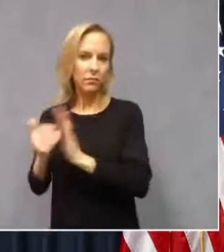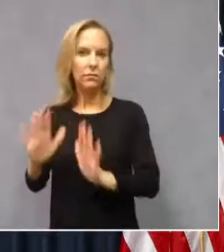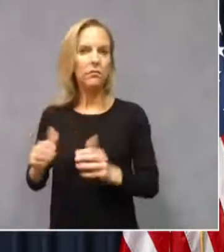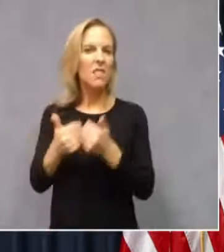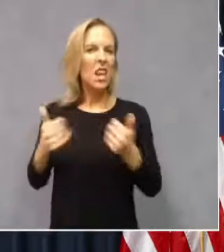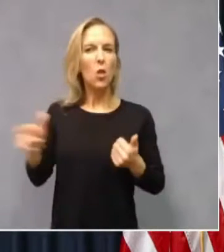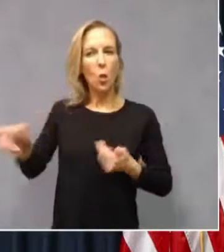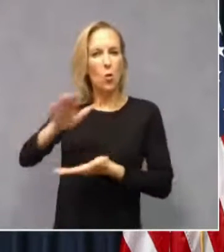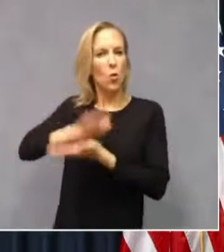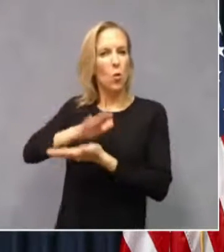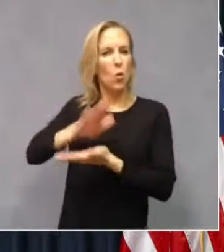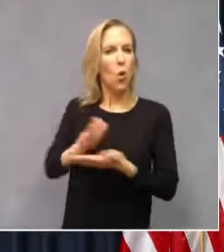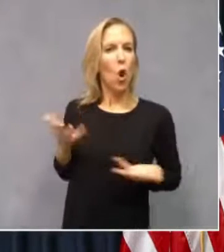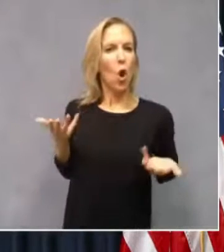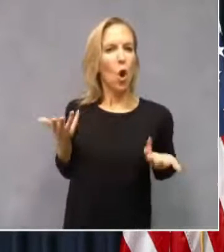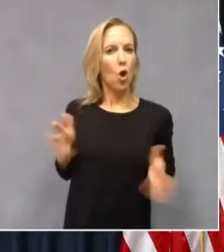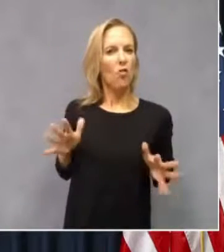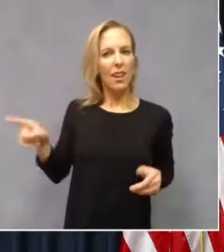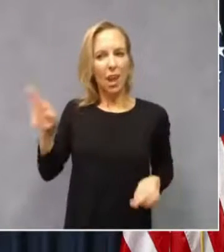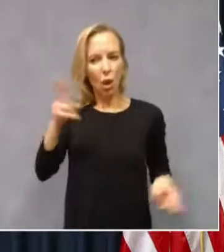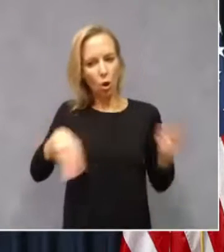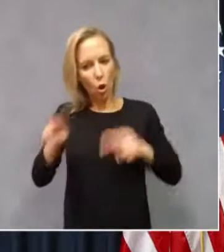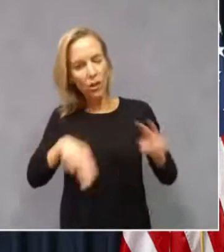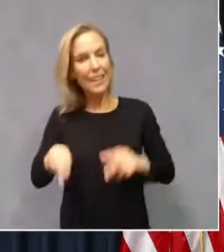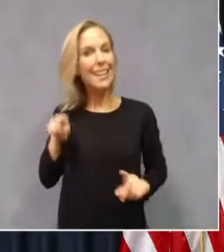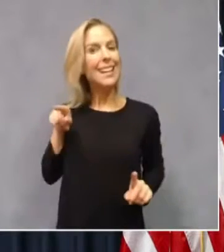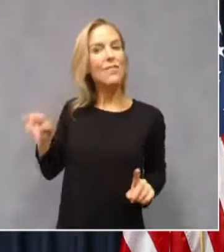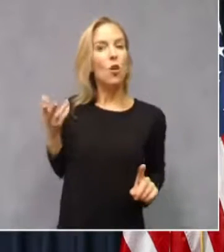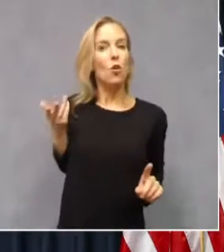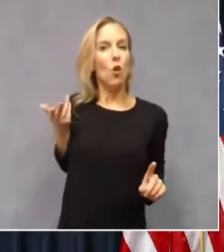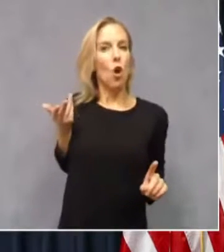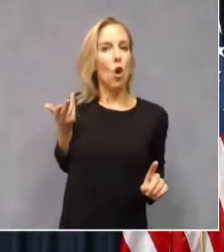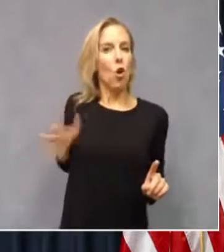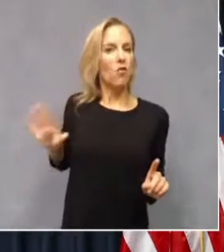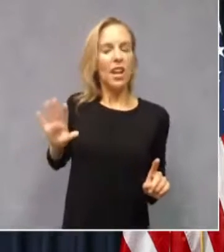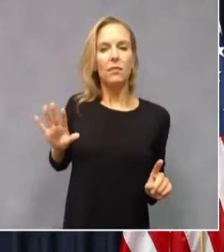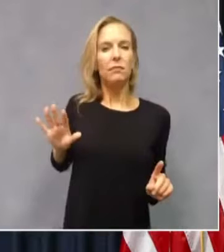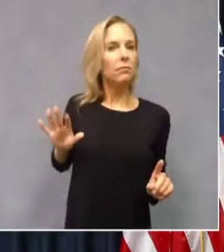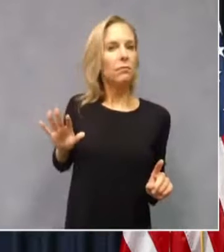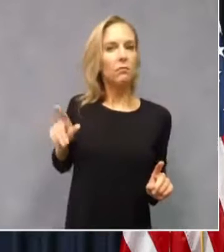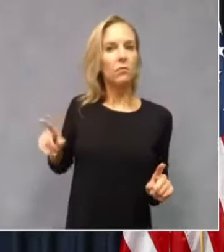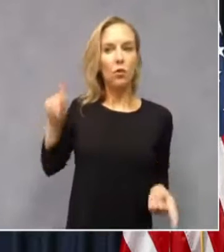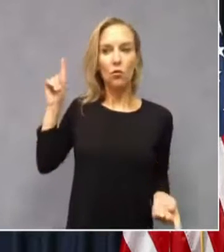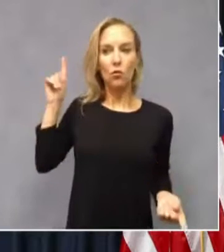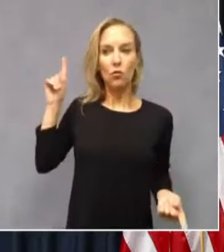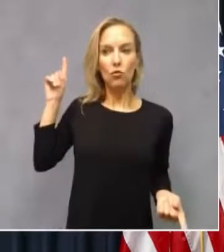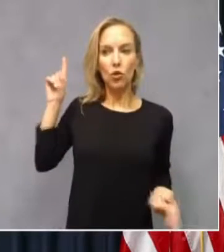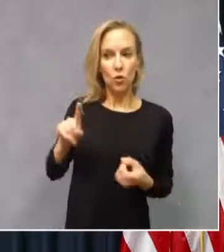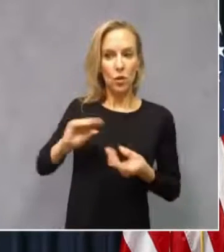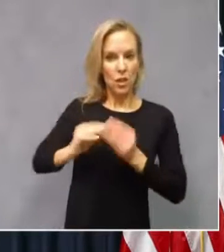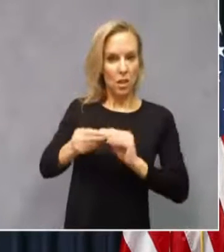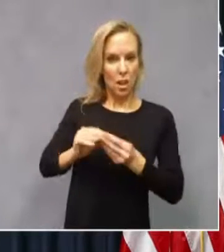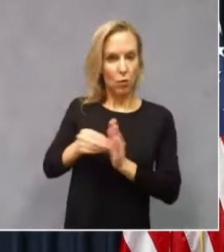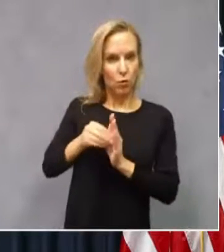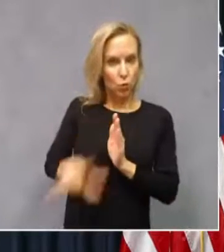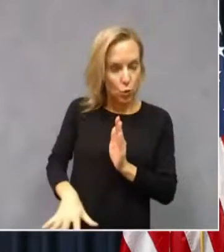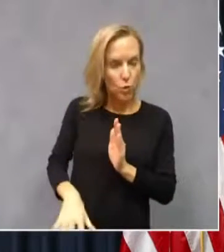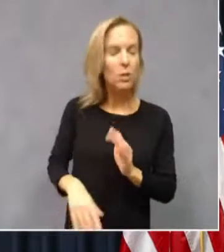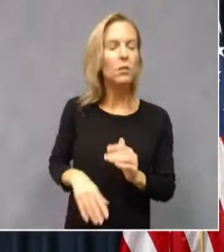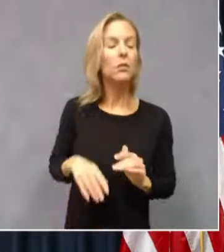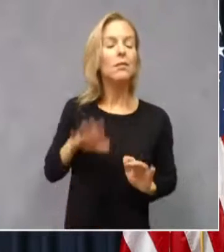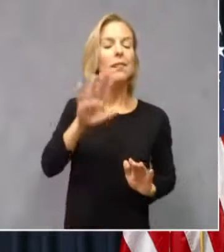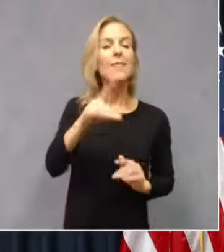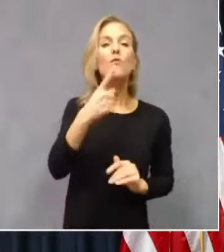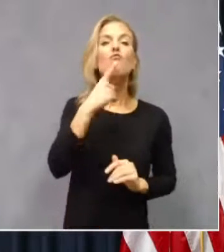already looking at. So if they are already at significant reduced capacity, what I would say is if you're in the red